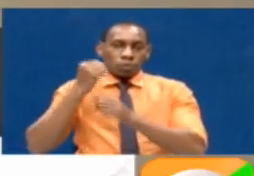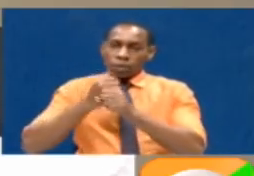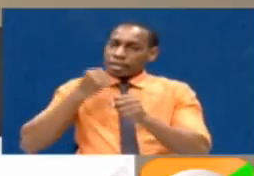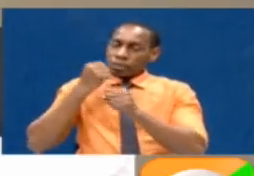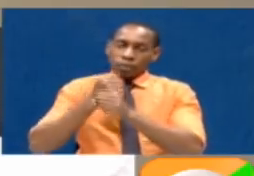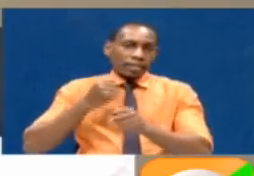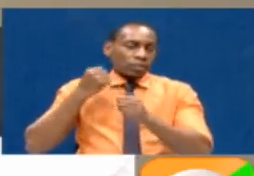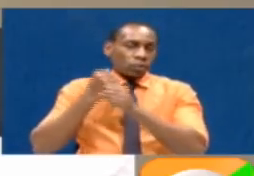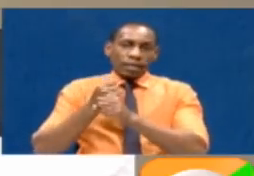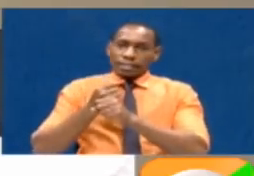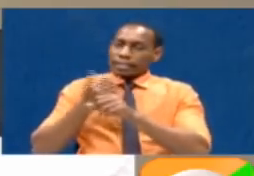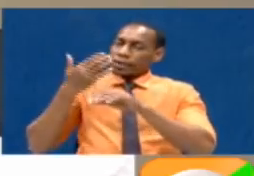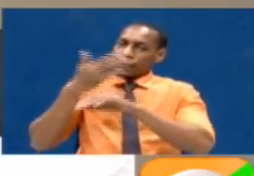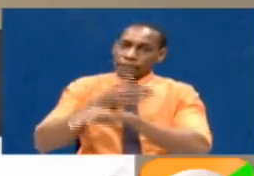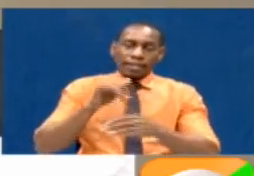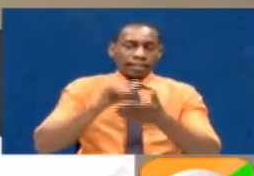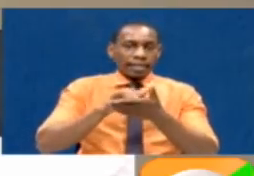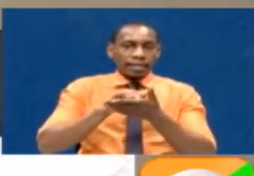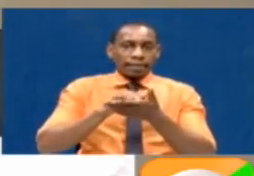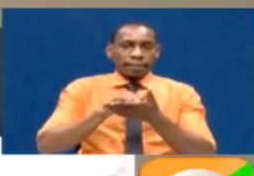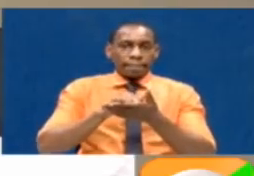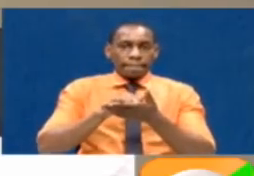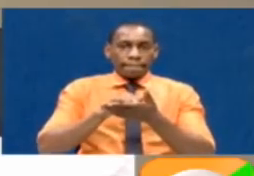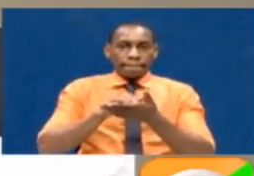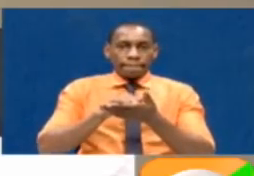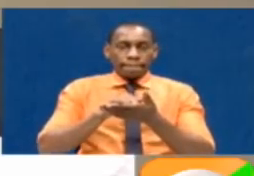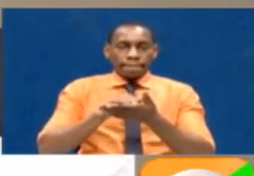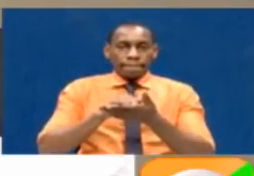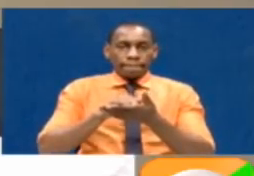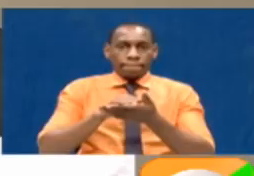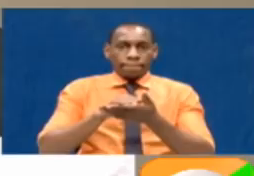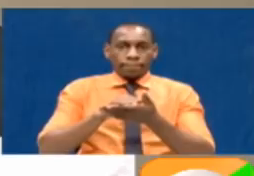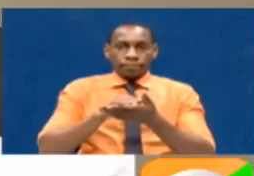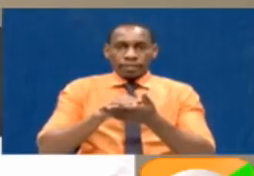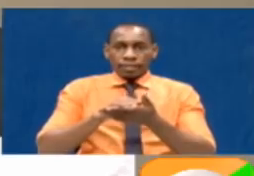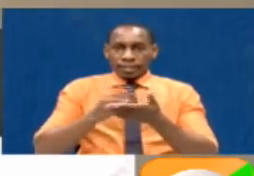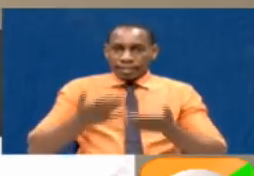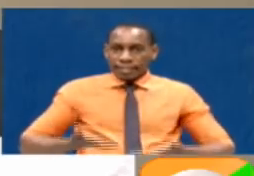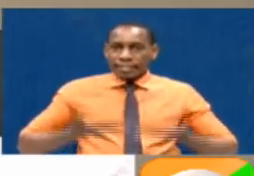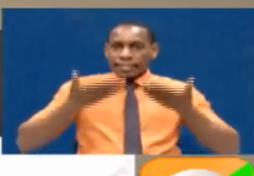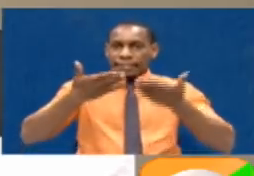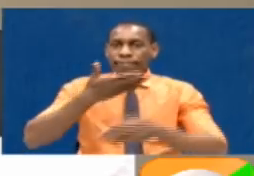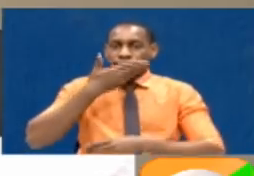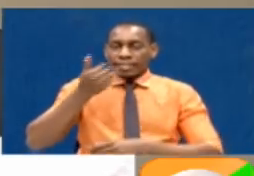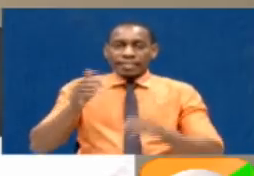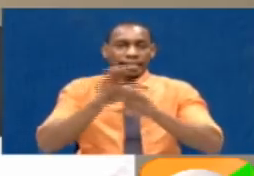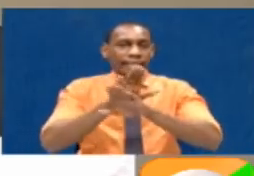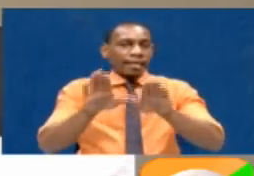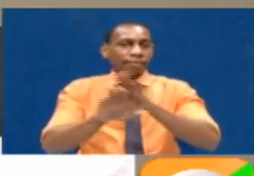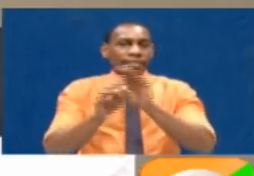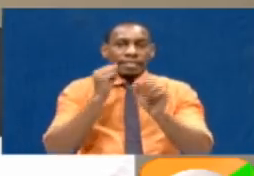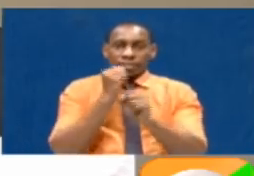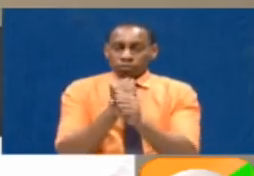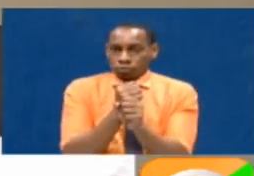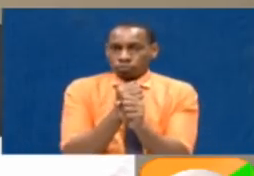hard to ensure that I give my best to everything that I do.